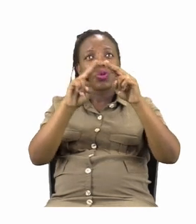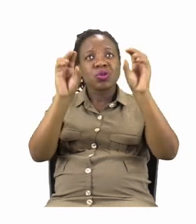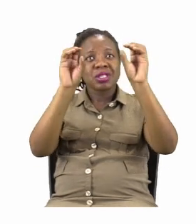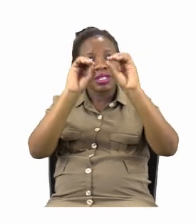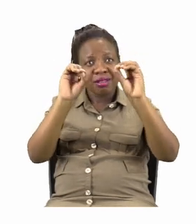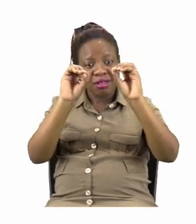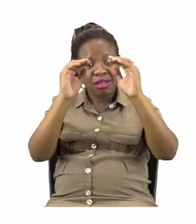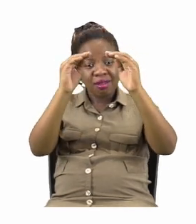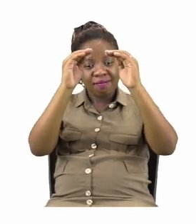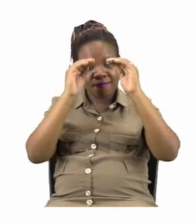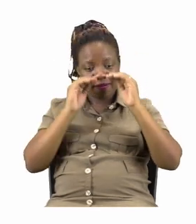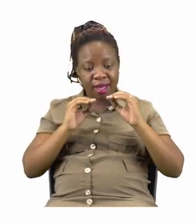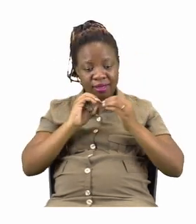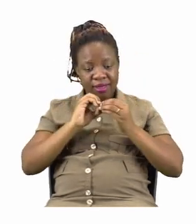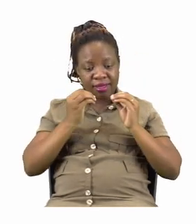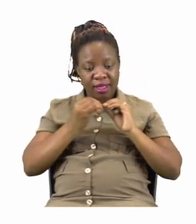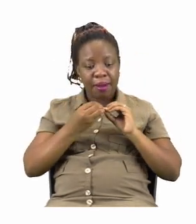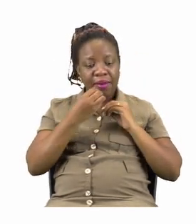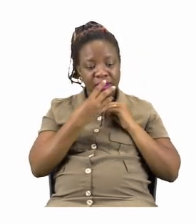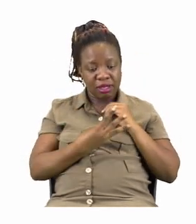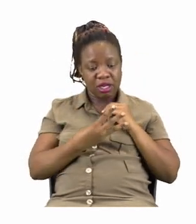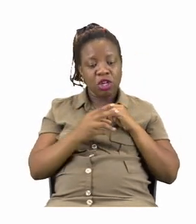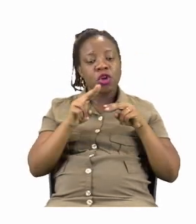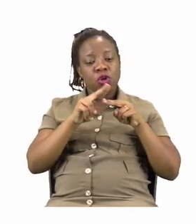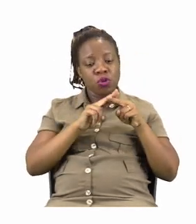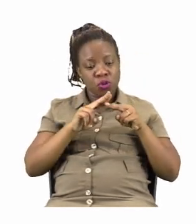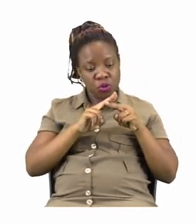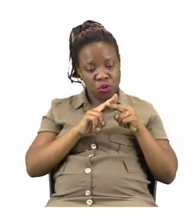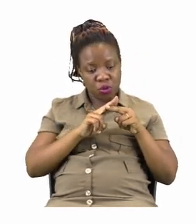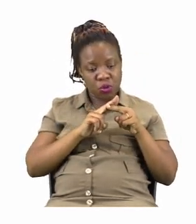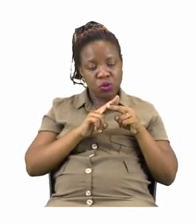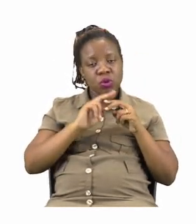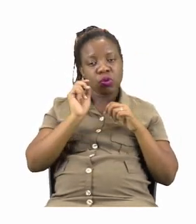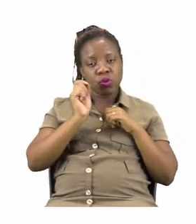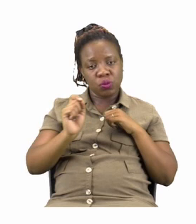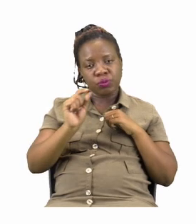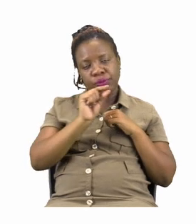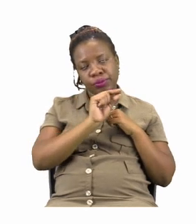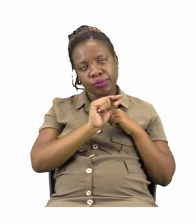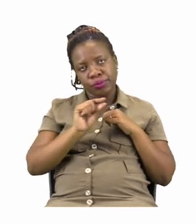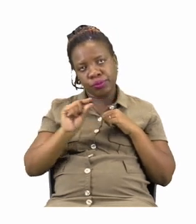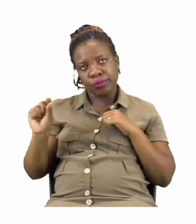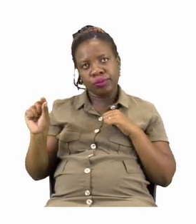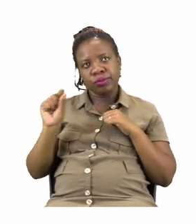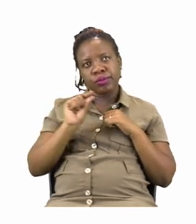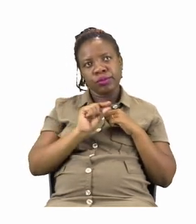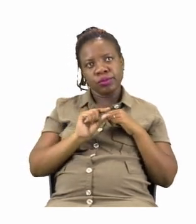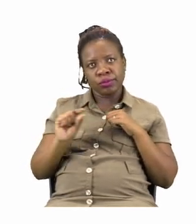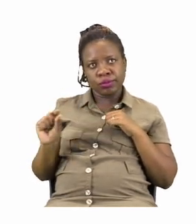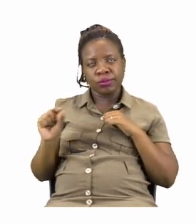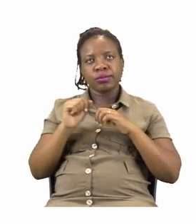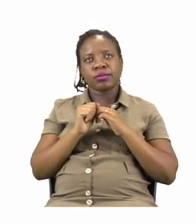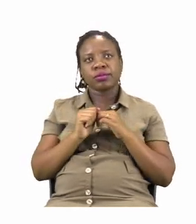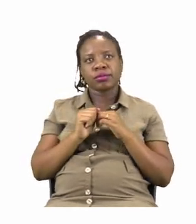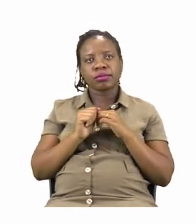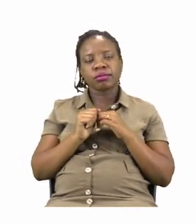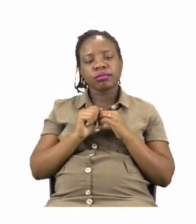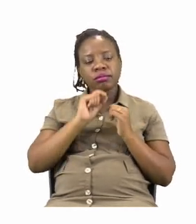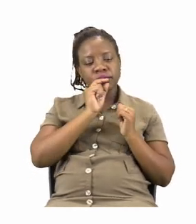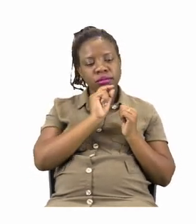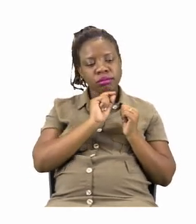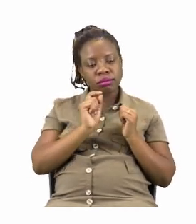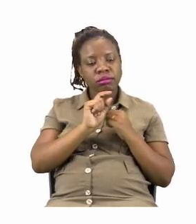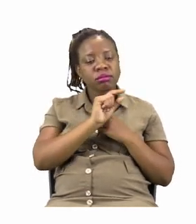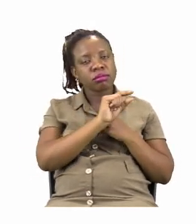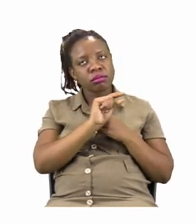with that word. Now remember, boys and girls, when you write your sentences, remember